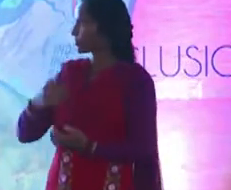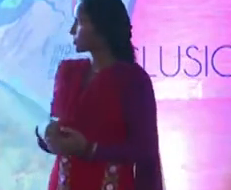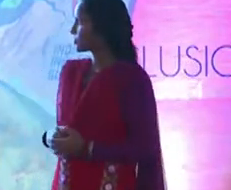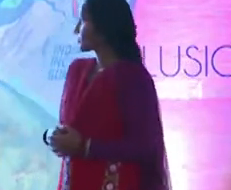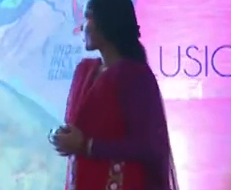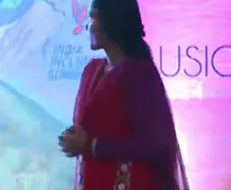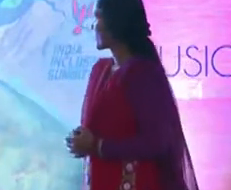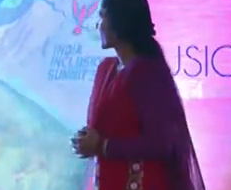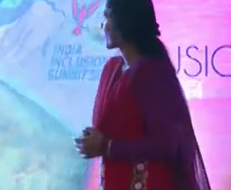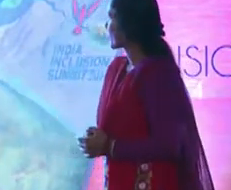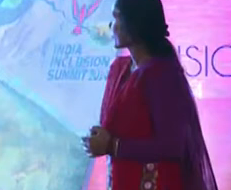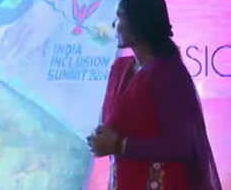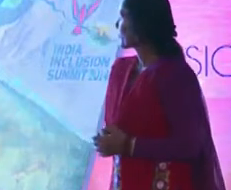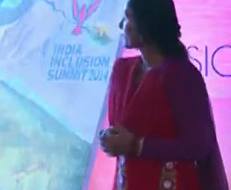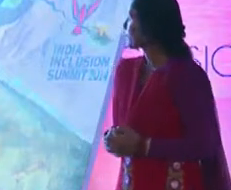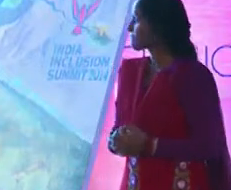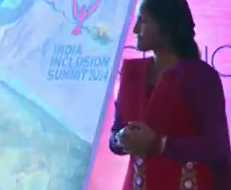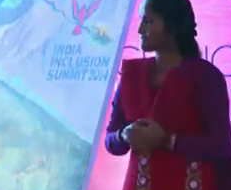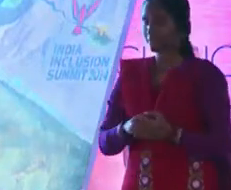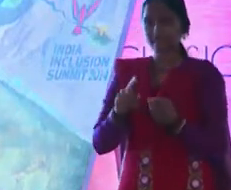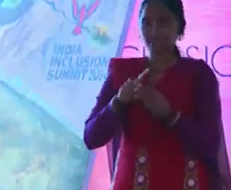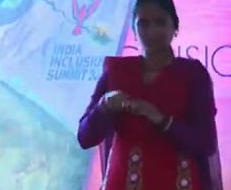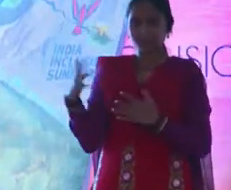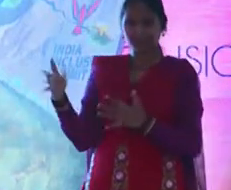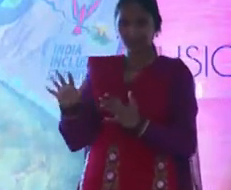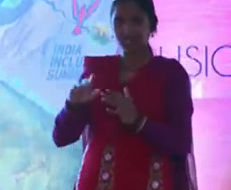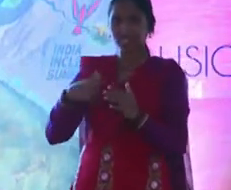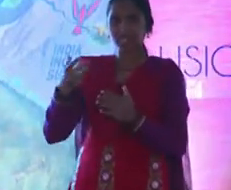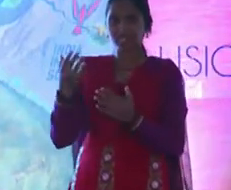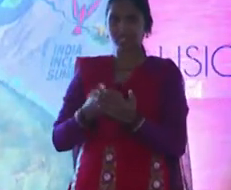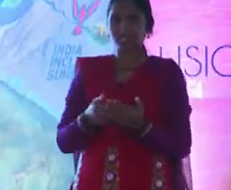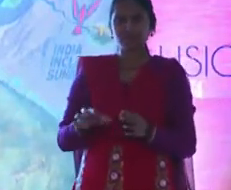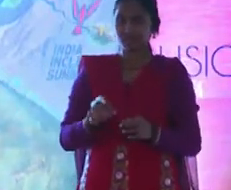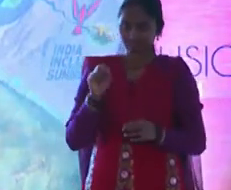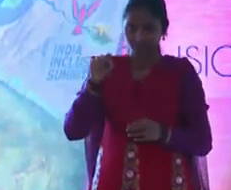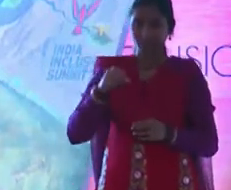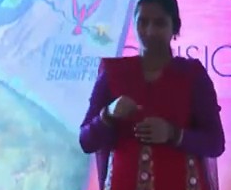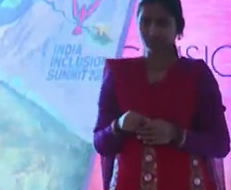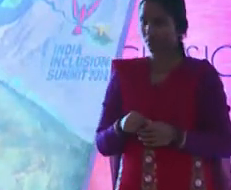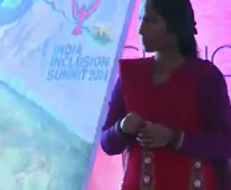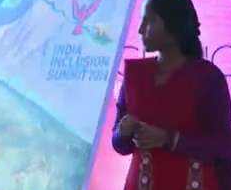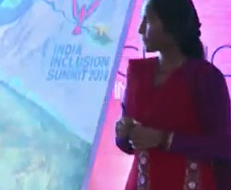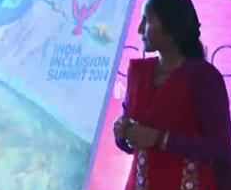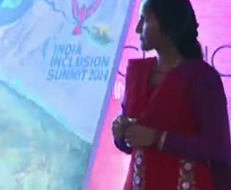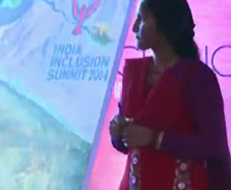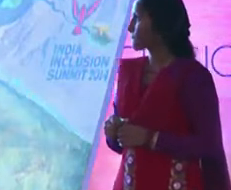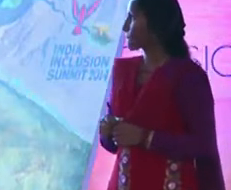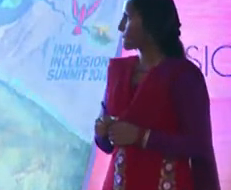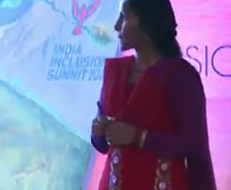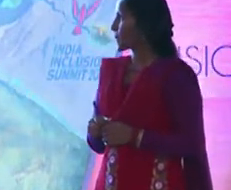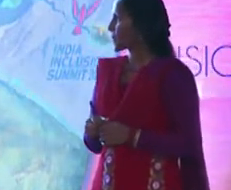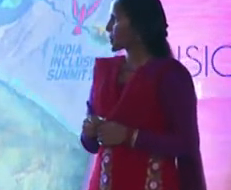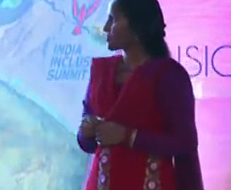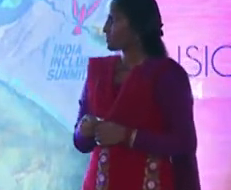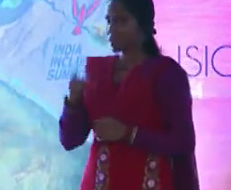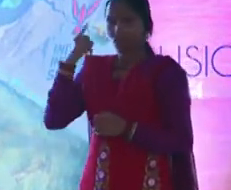devices. The other scheme, of course, is for the SIBDA scheme, which provides